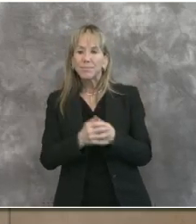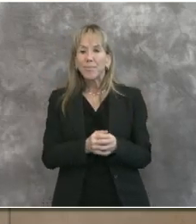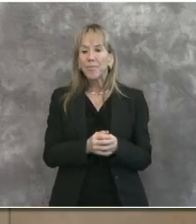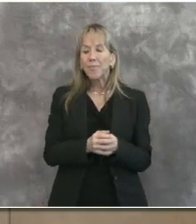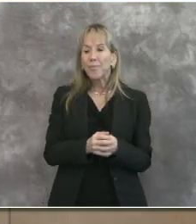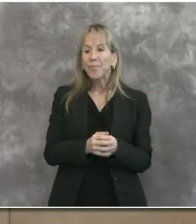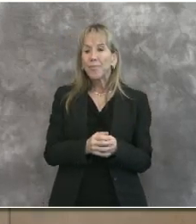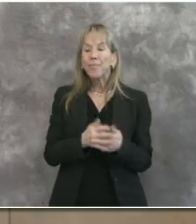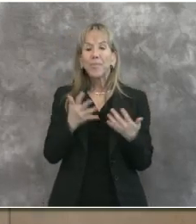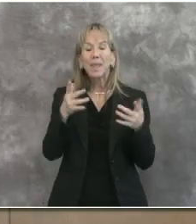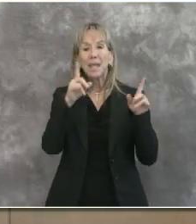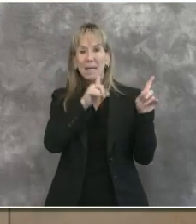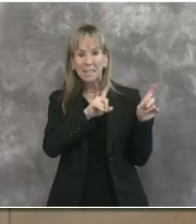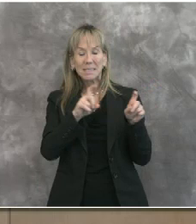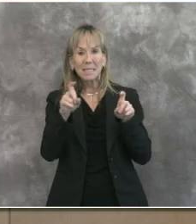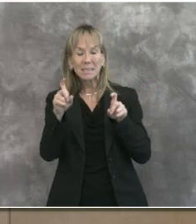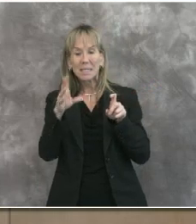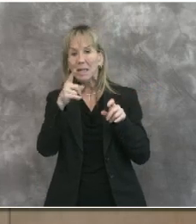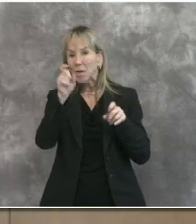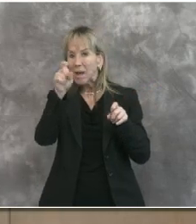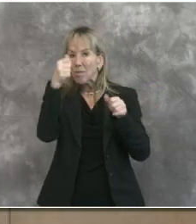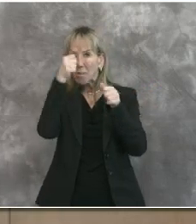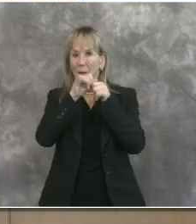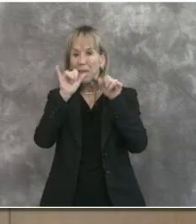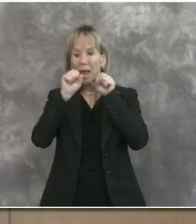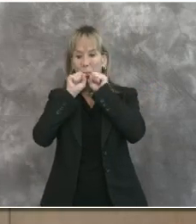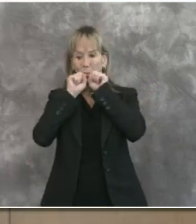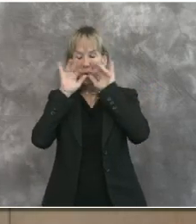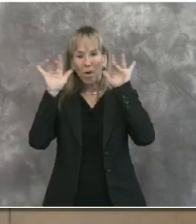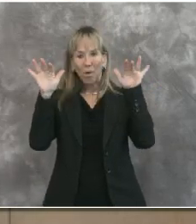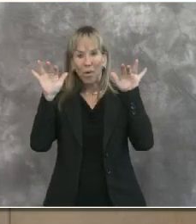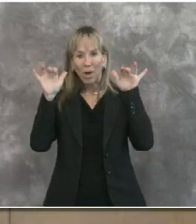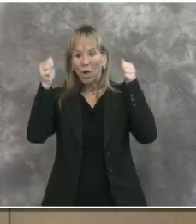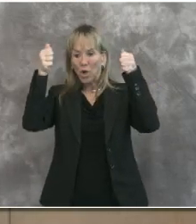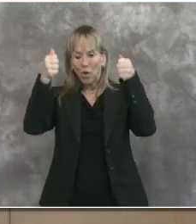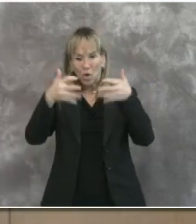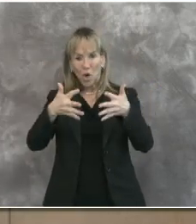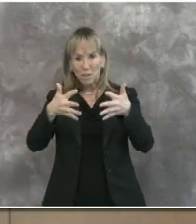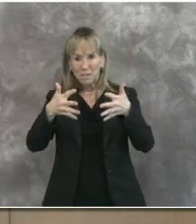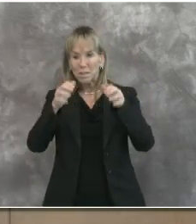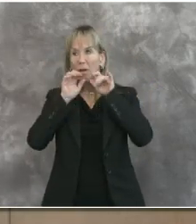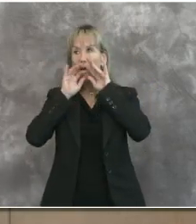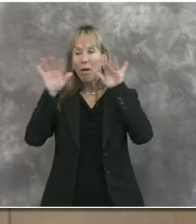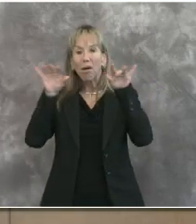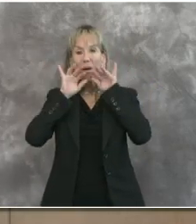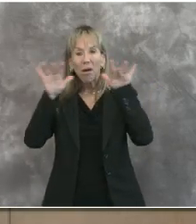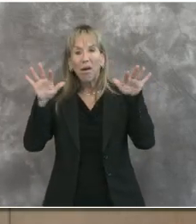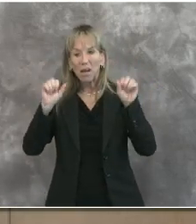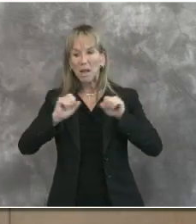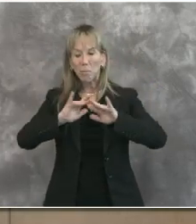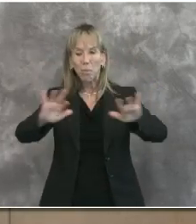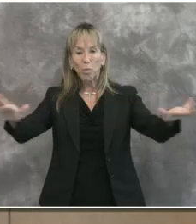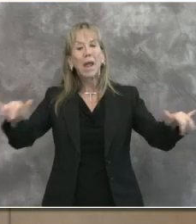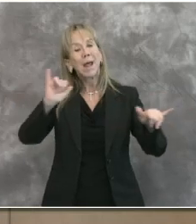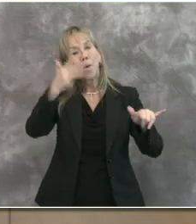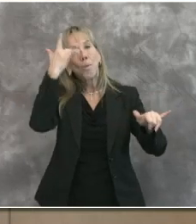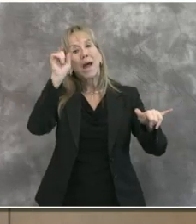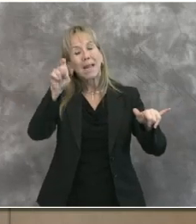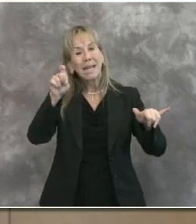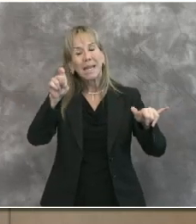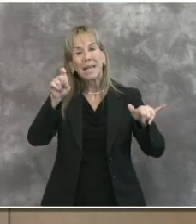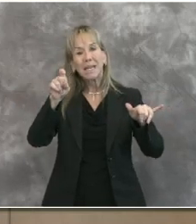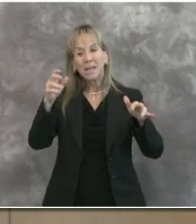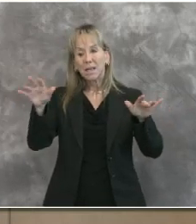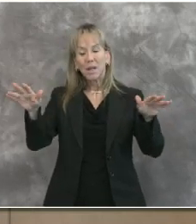it is an aerosolizing causing event. So we need the face protection for the eyes, as well